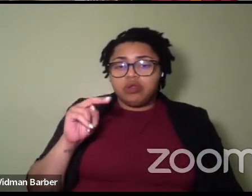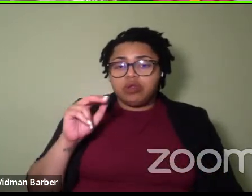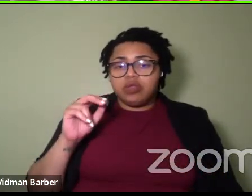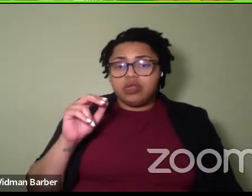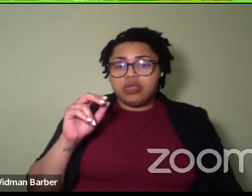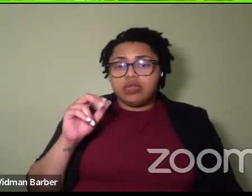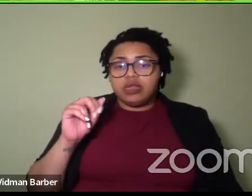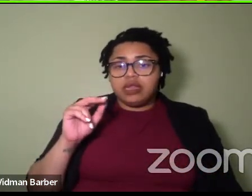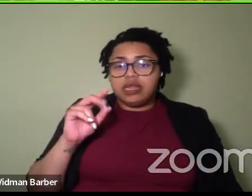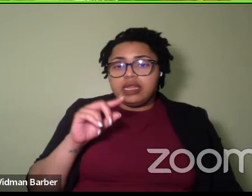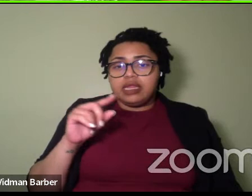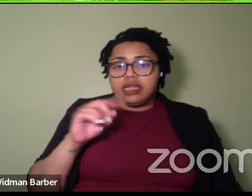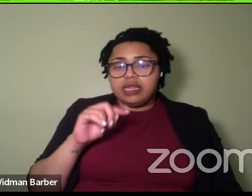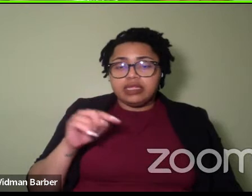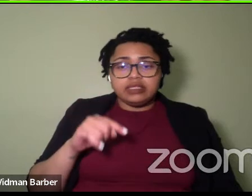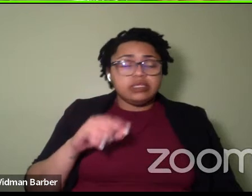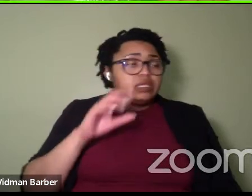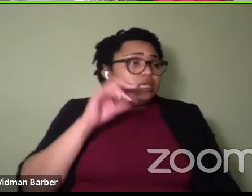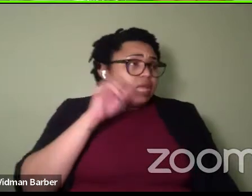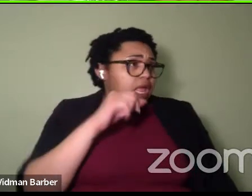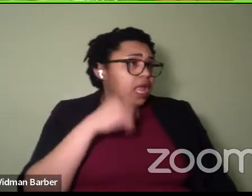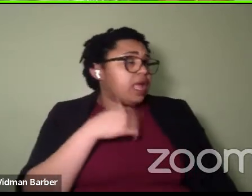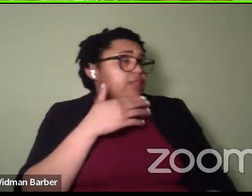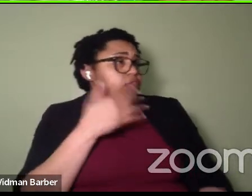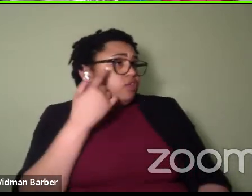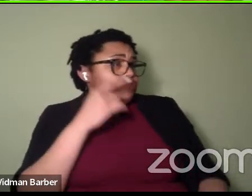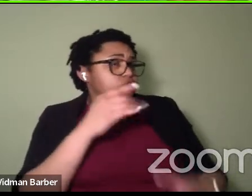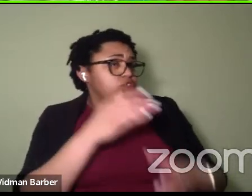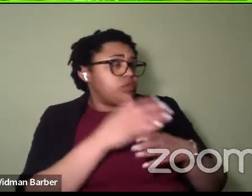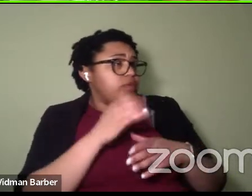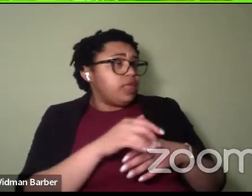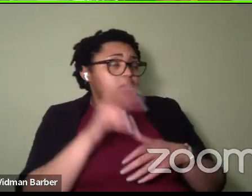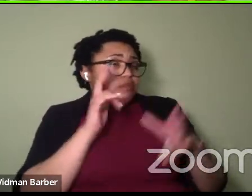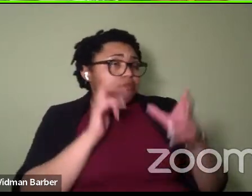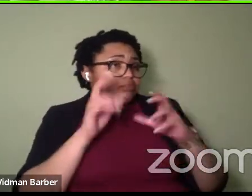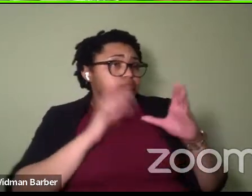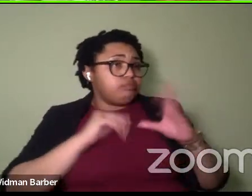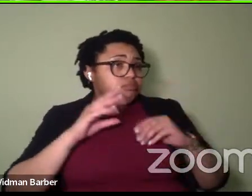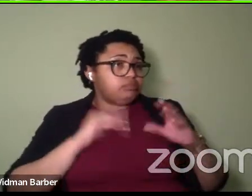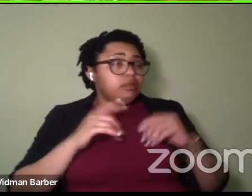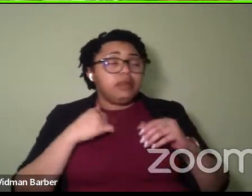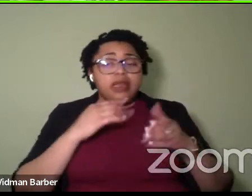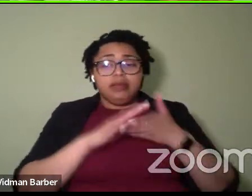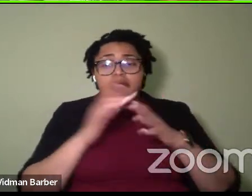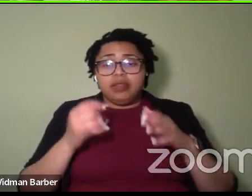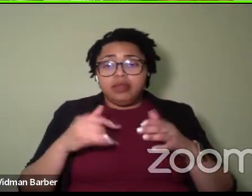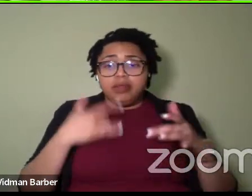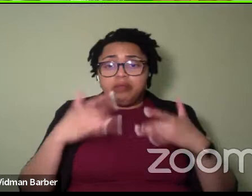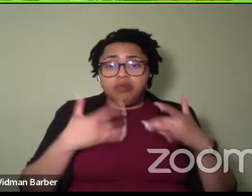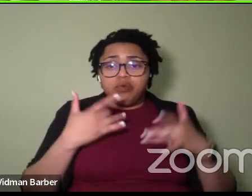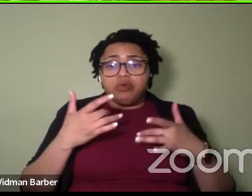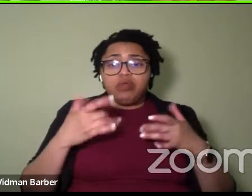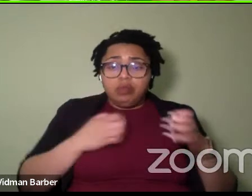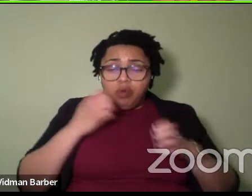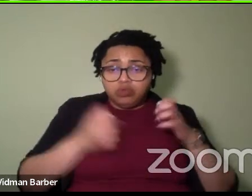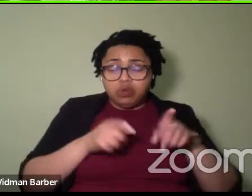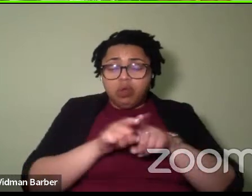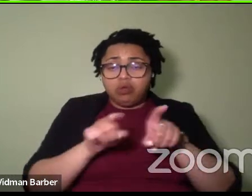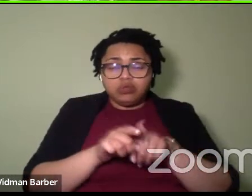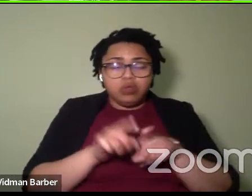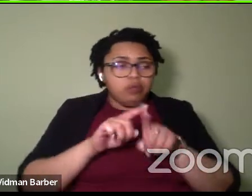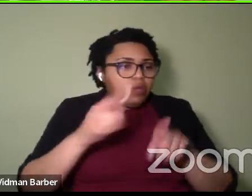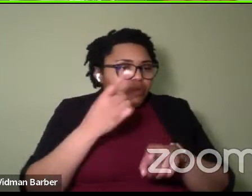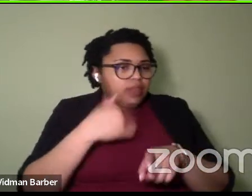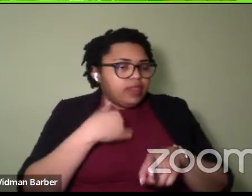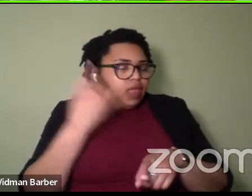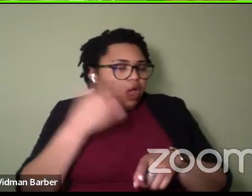Yeah, just thank you for sharing all of that because, I'm just taking it in and I'm also getting emotional. But I think, one of the things that I always tell my dad was like, I